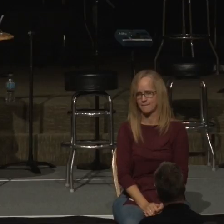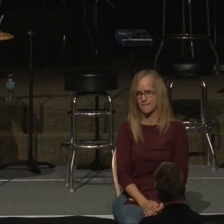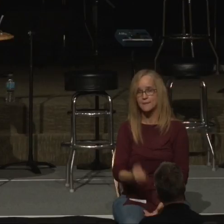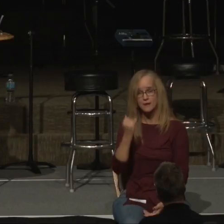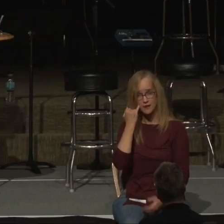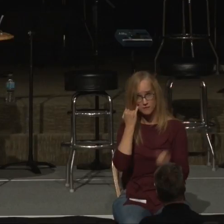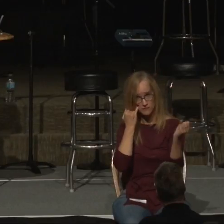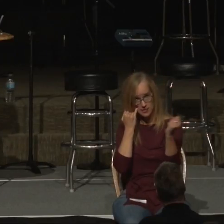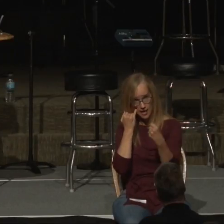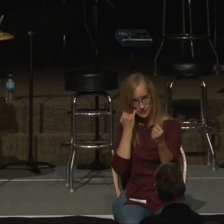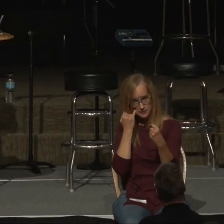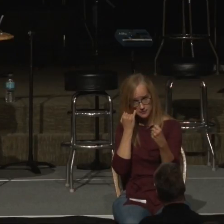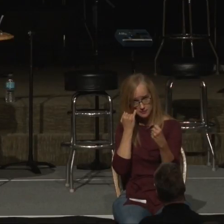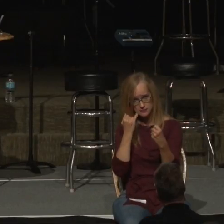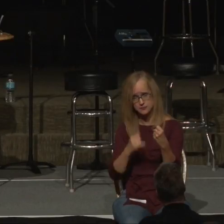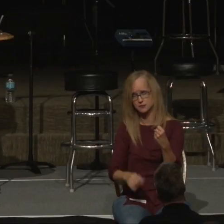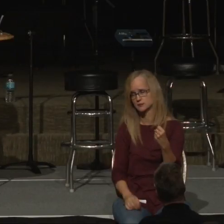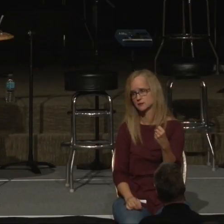If yes,